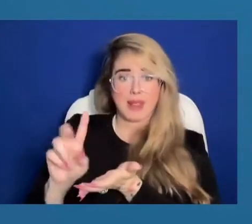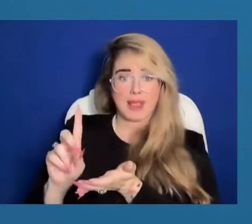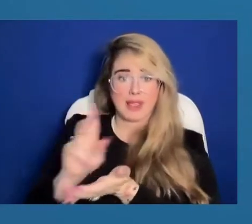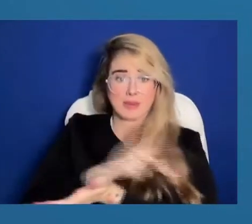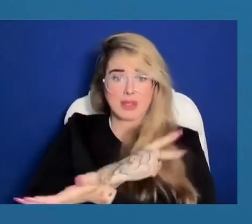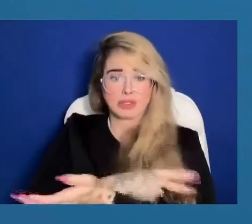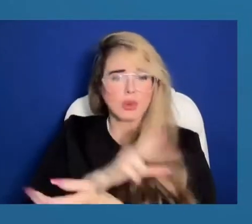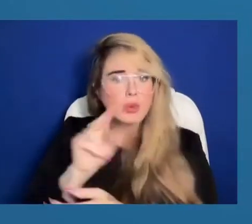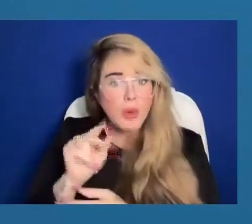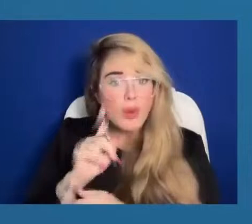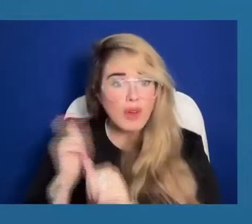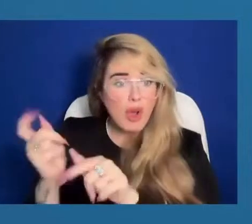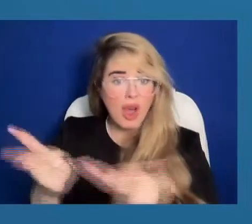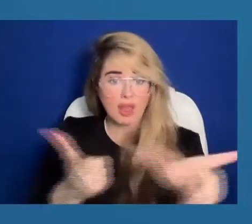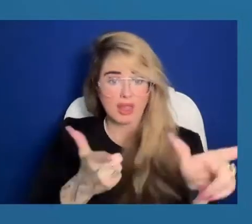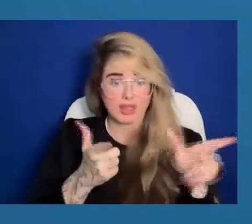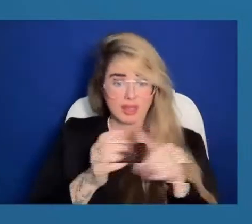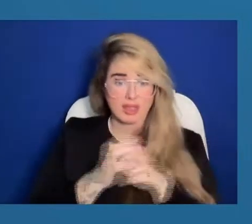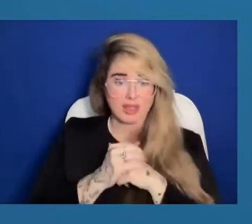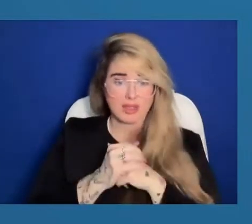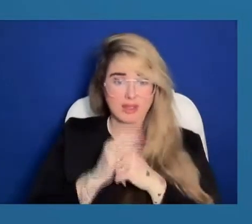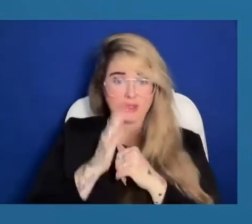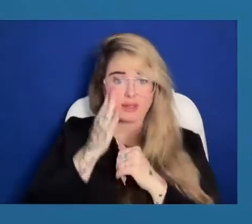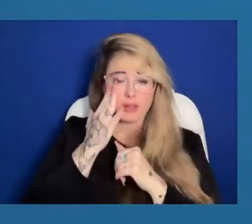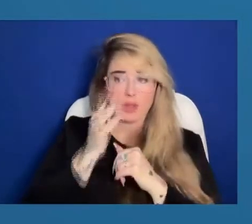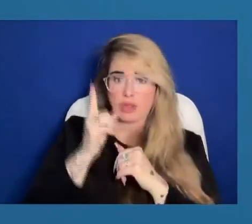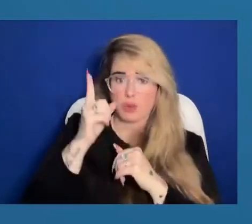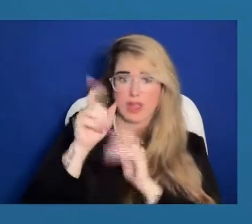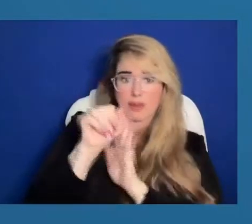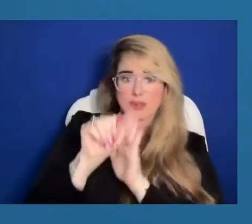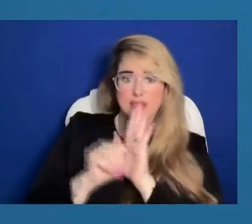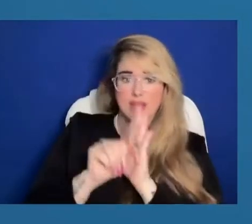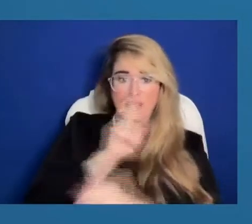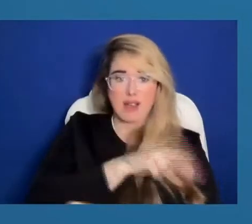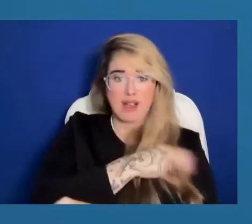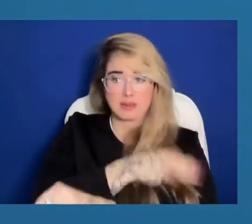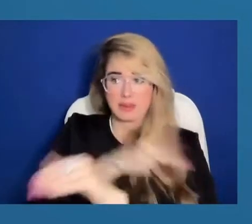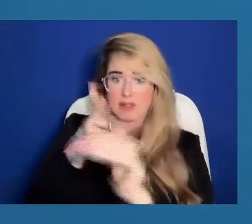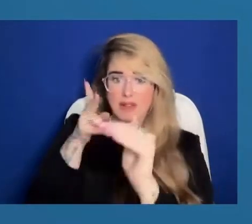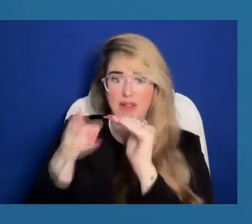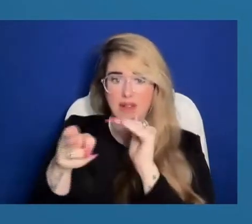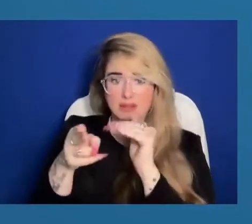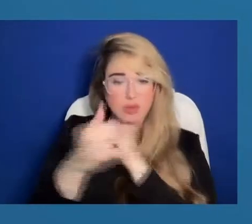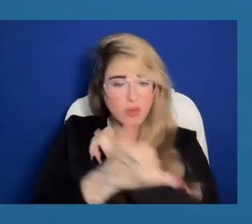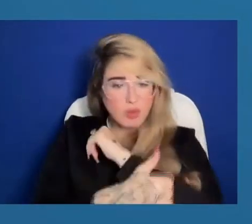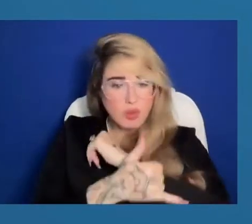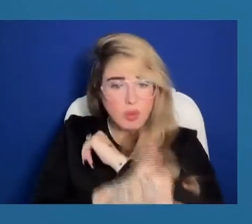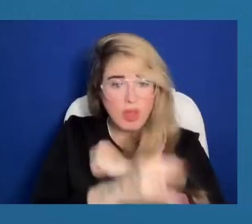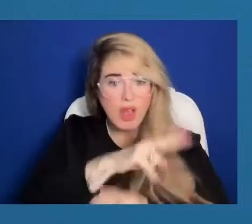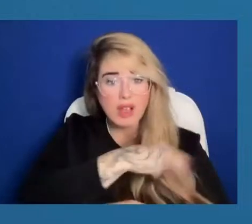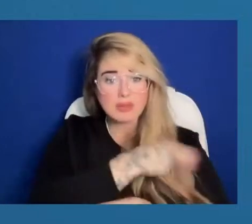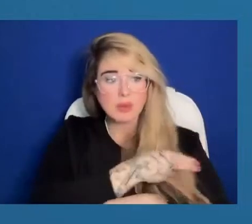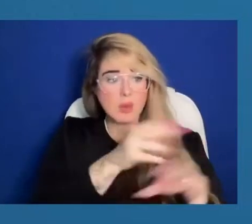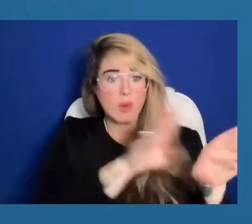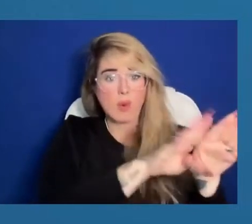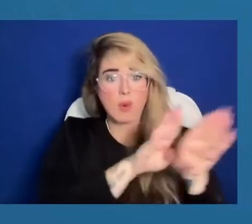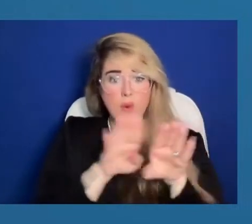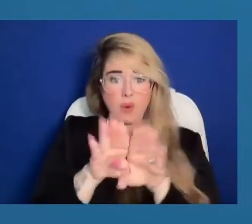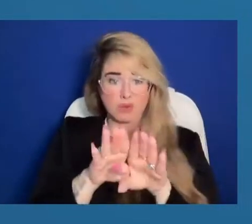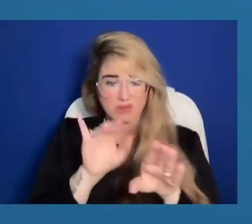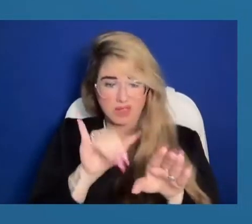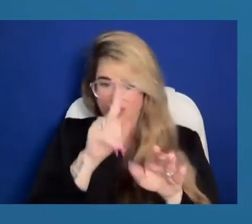everybody. And when those upstate hospitals the rural hospitals that close, they close for